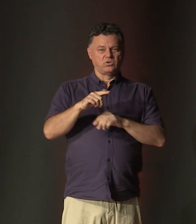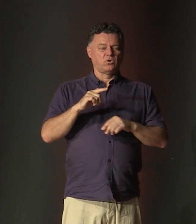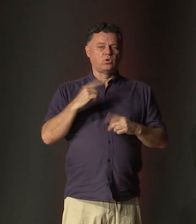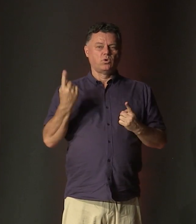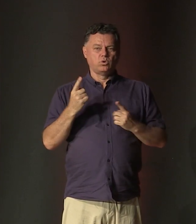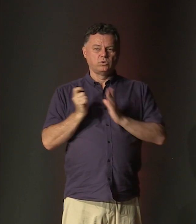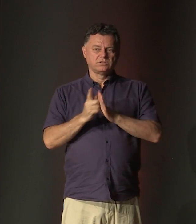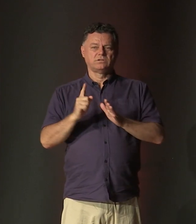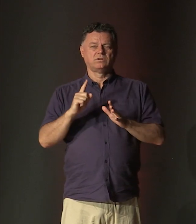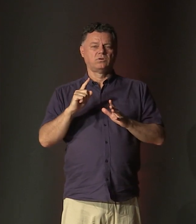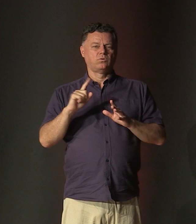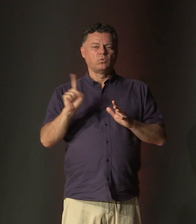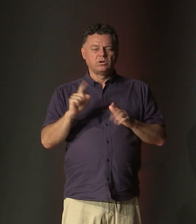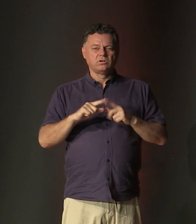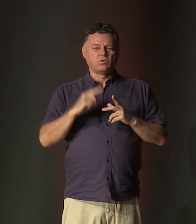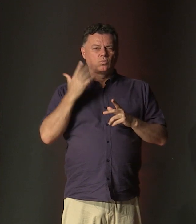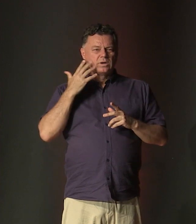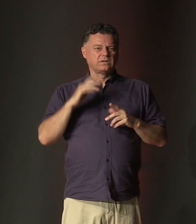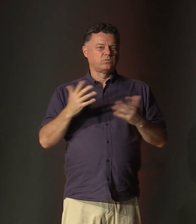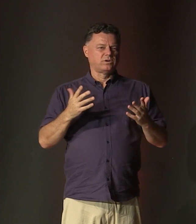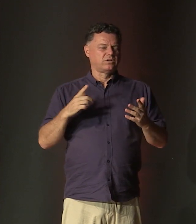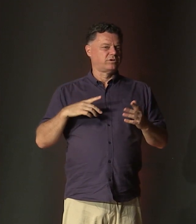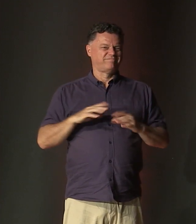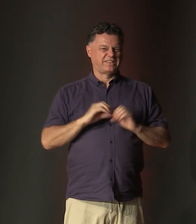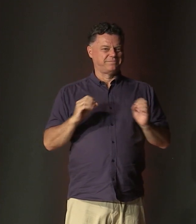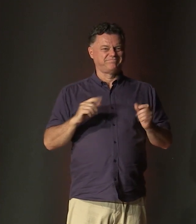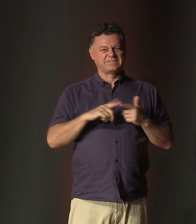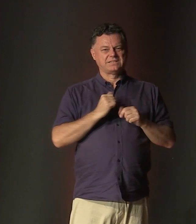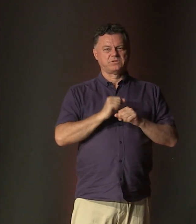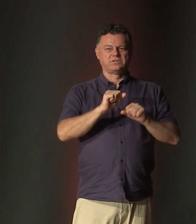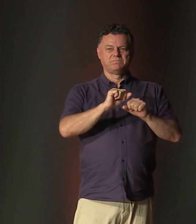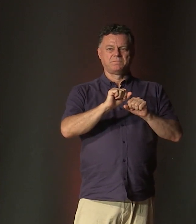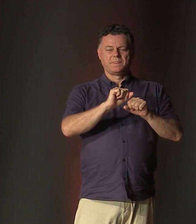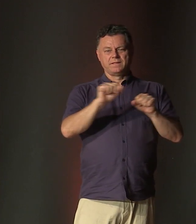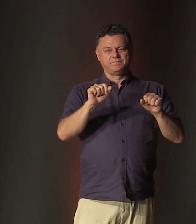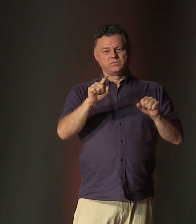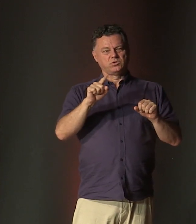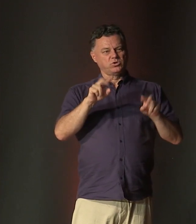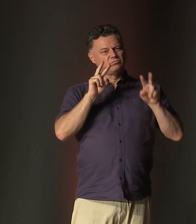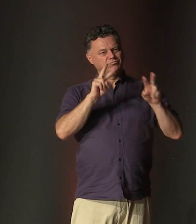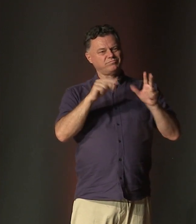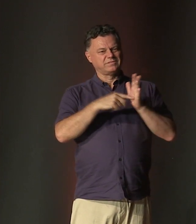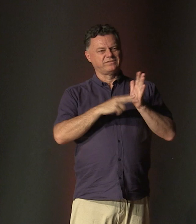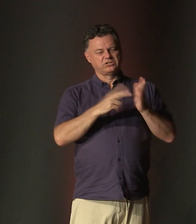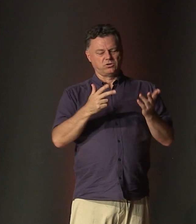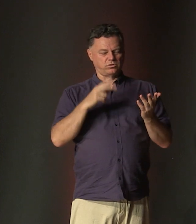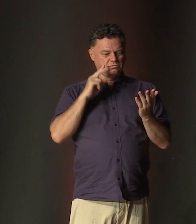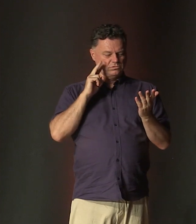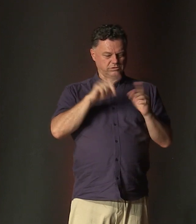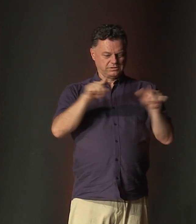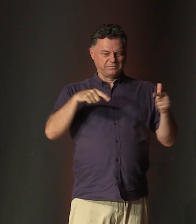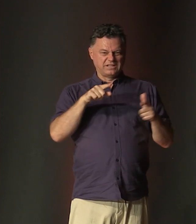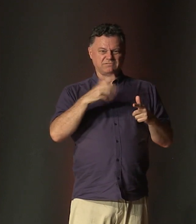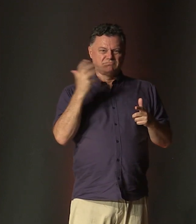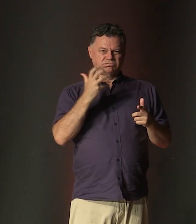So what about if your streaming service sold your viewing habits, as extreme as they might be, to